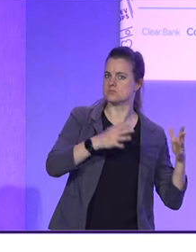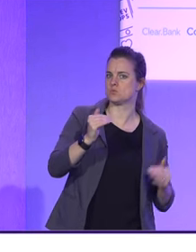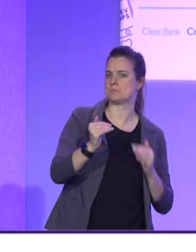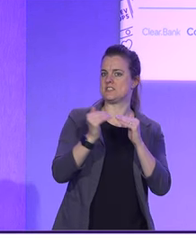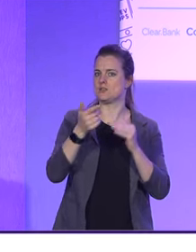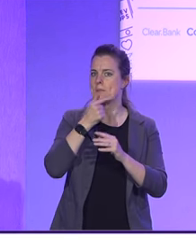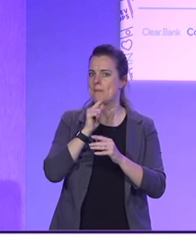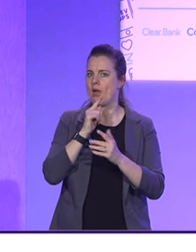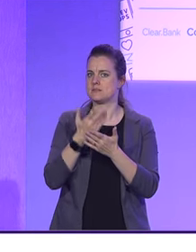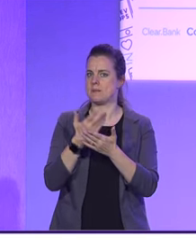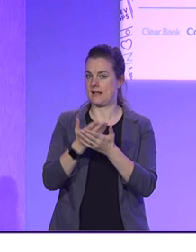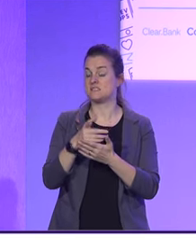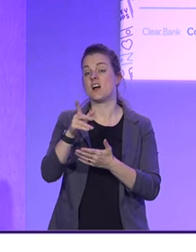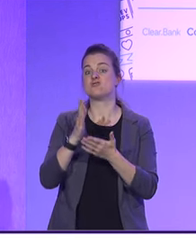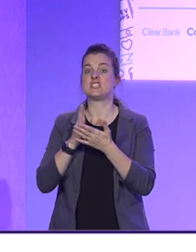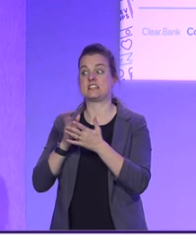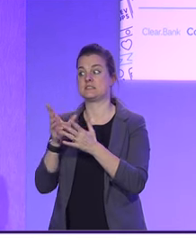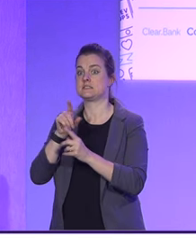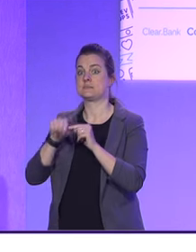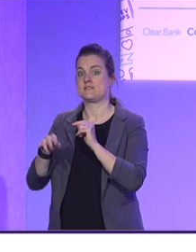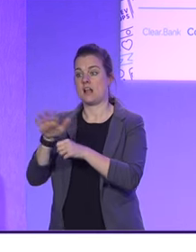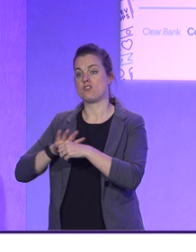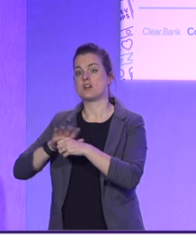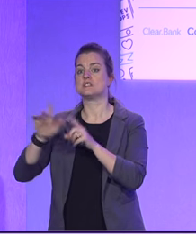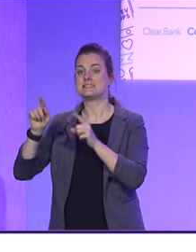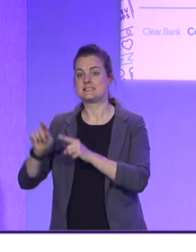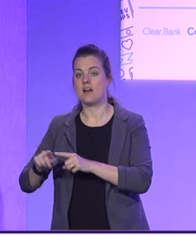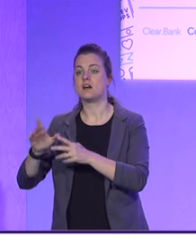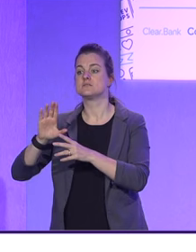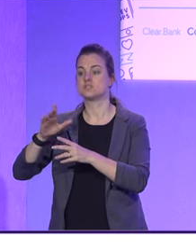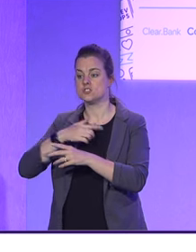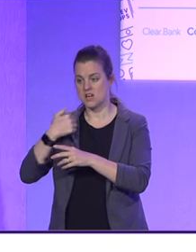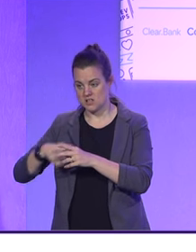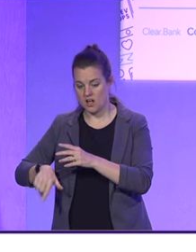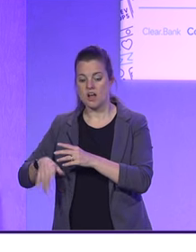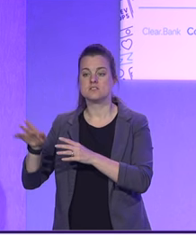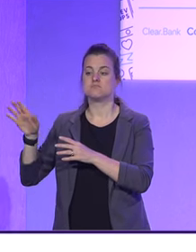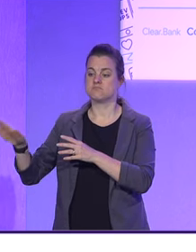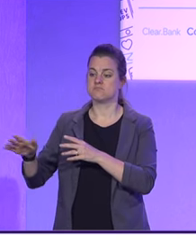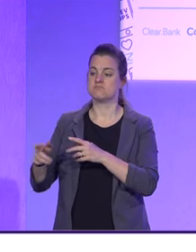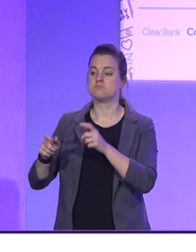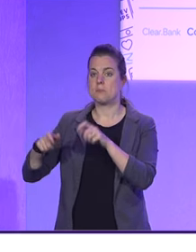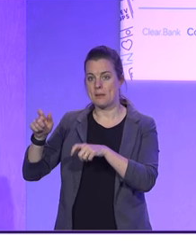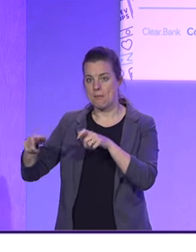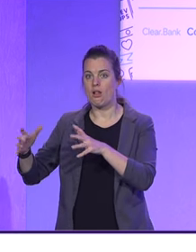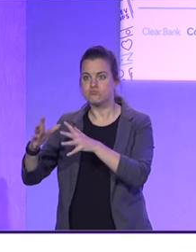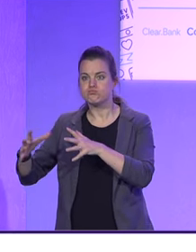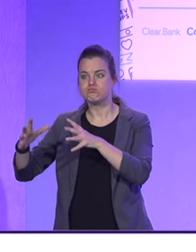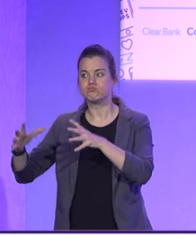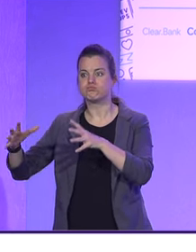basically we need more fields, but the problem with the climate change, basically we need less space